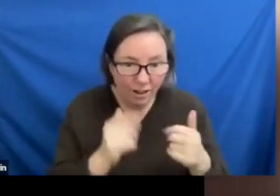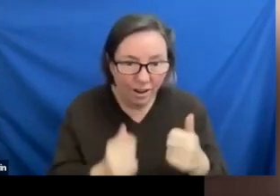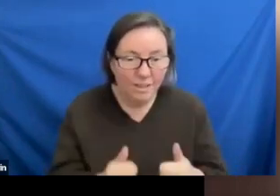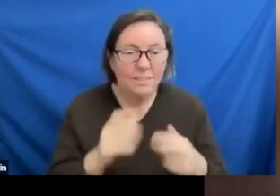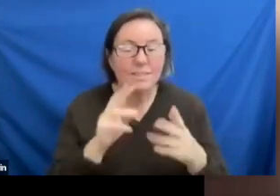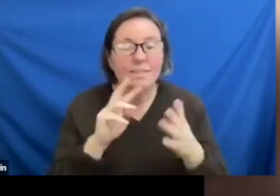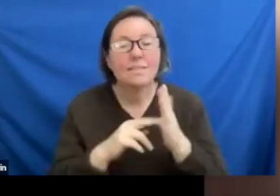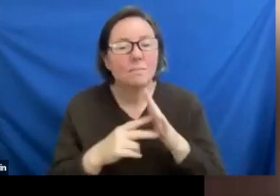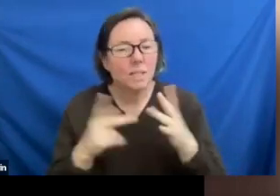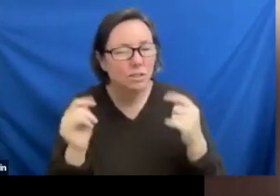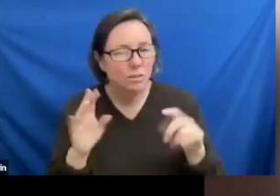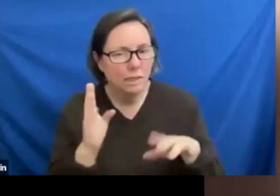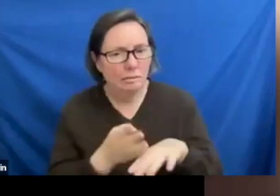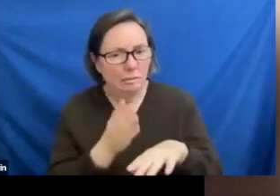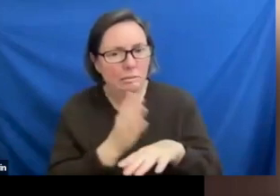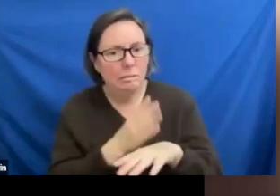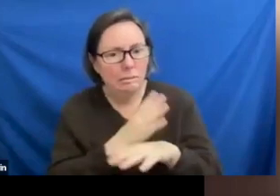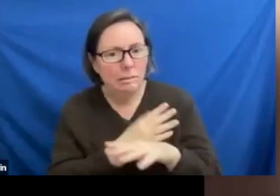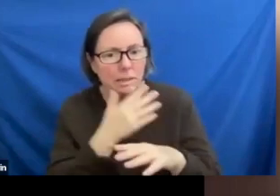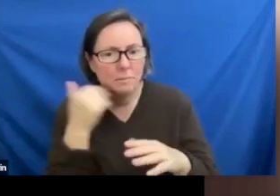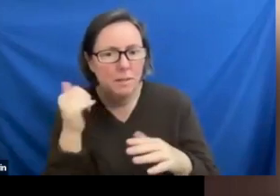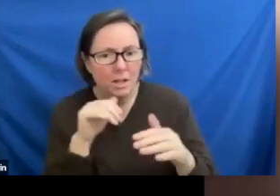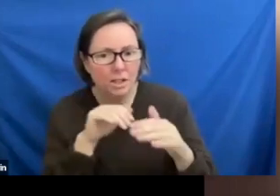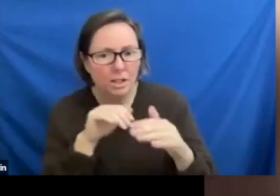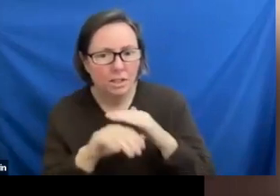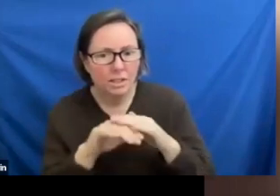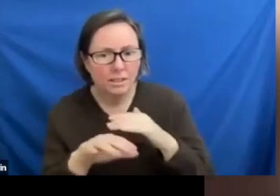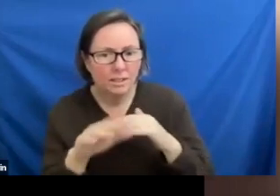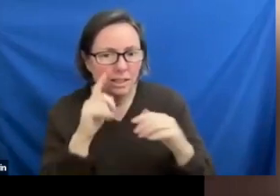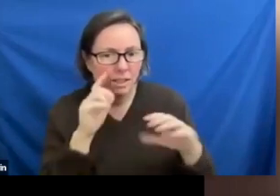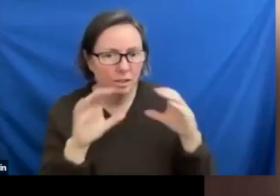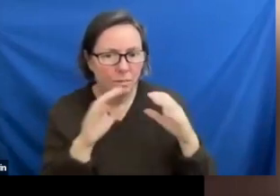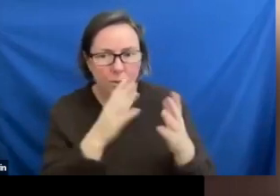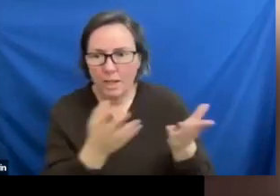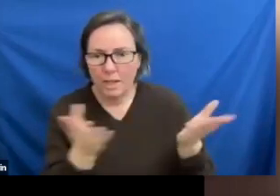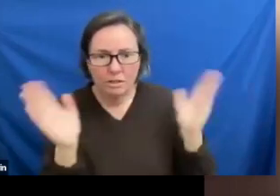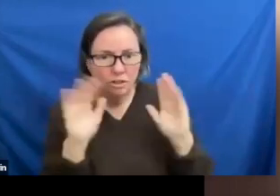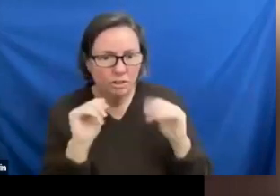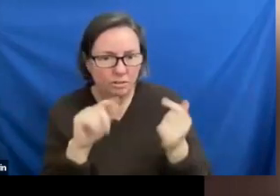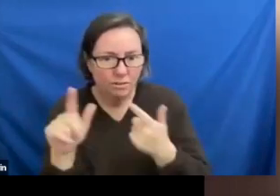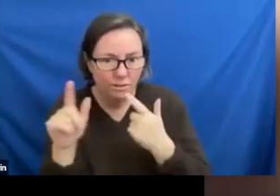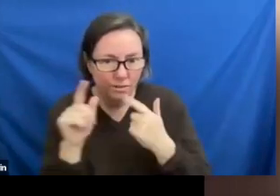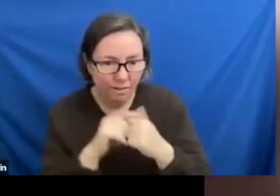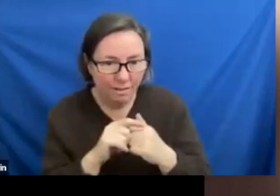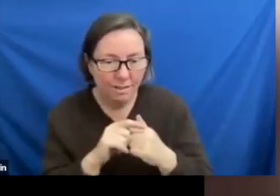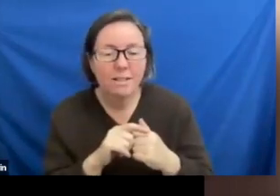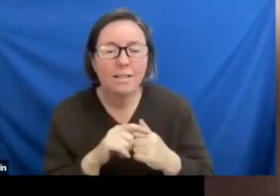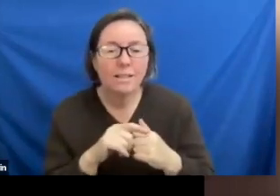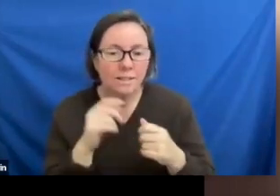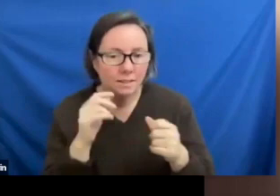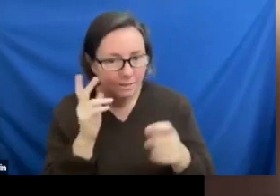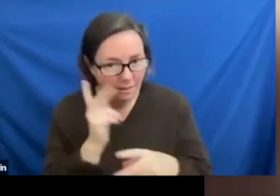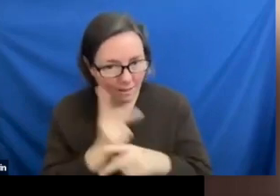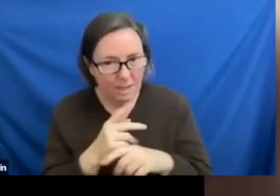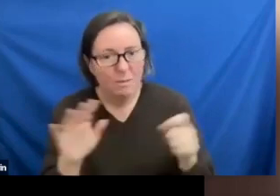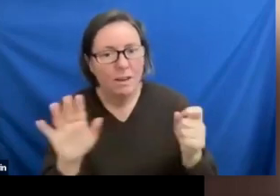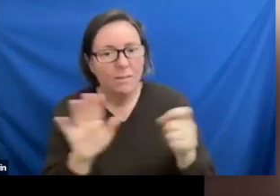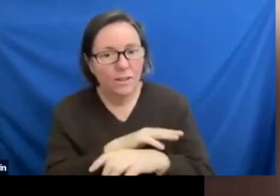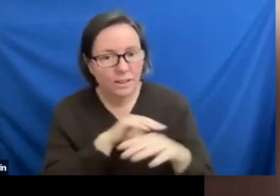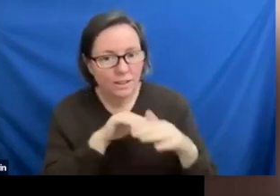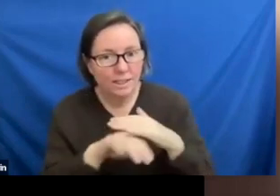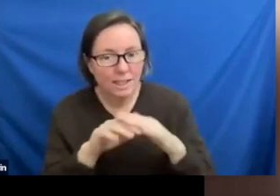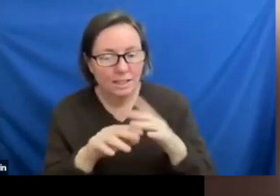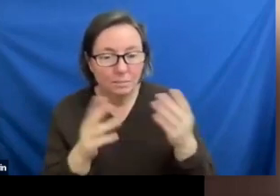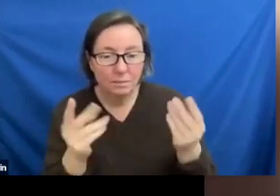further, improve everything we can do to make it to continue to have it to be a fully accessible facility. So it's a